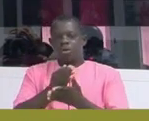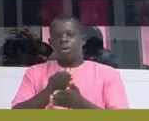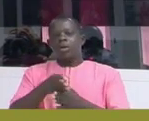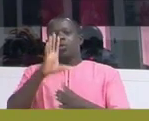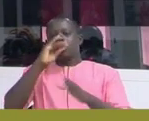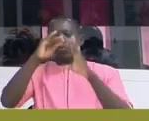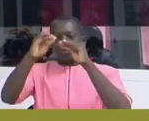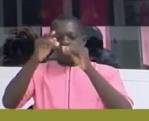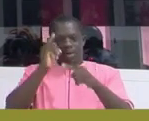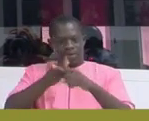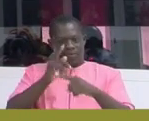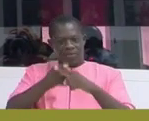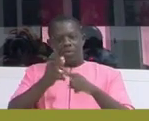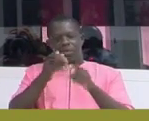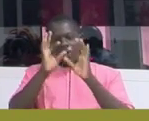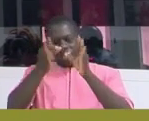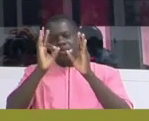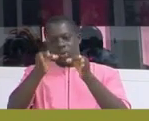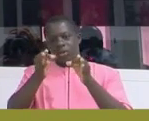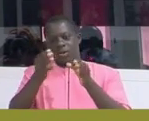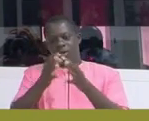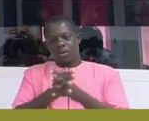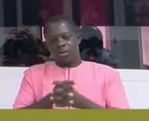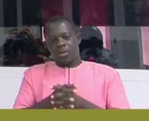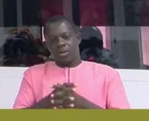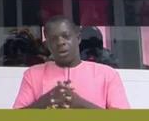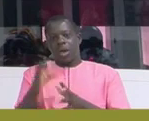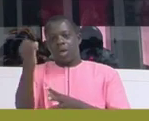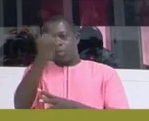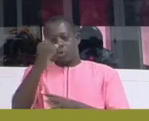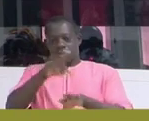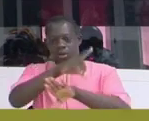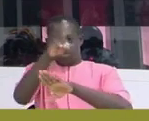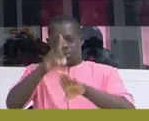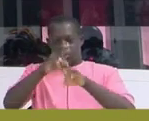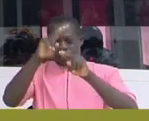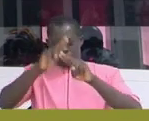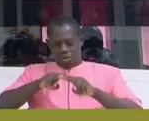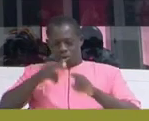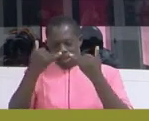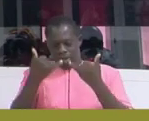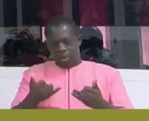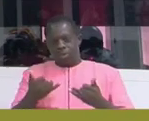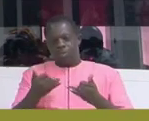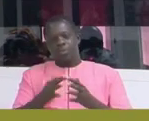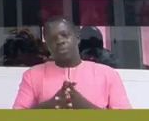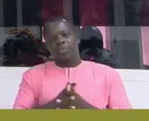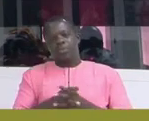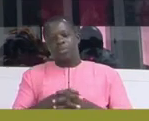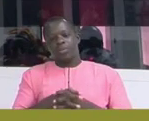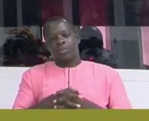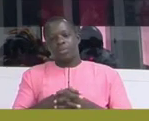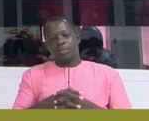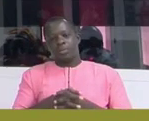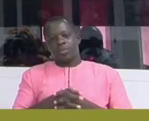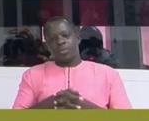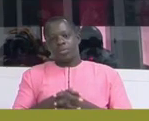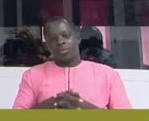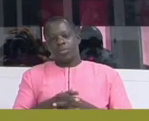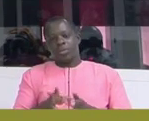work. I want to to quicken the the explanation because as I am sitting here like